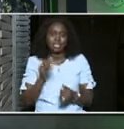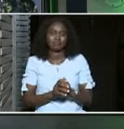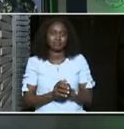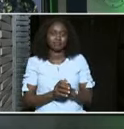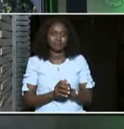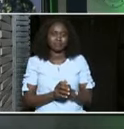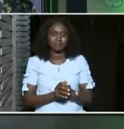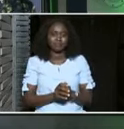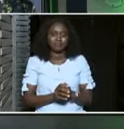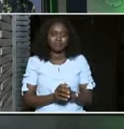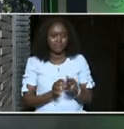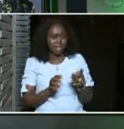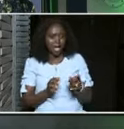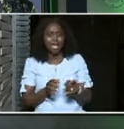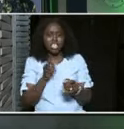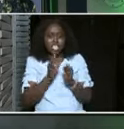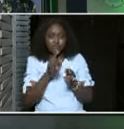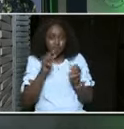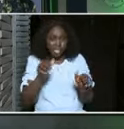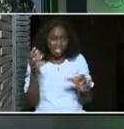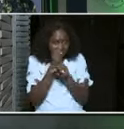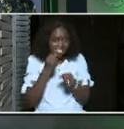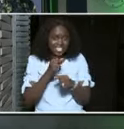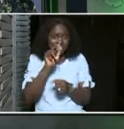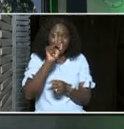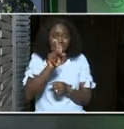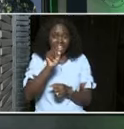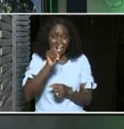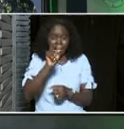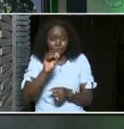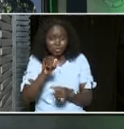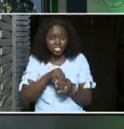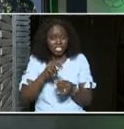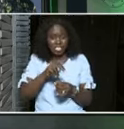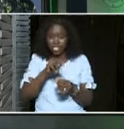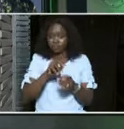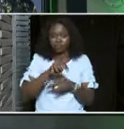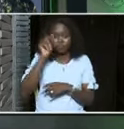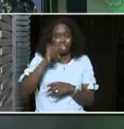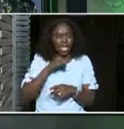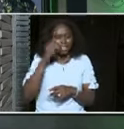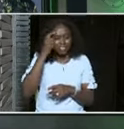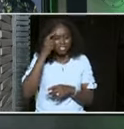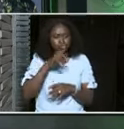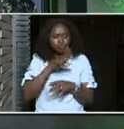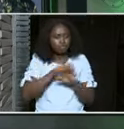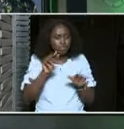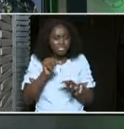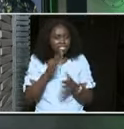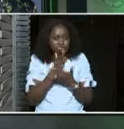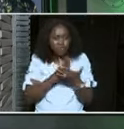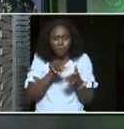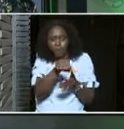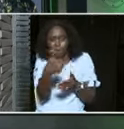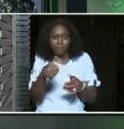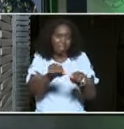talking about, if you can get Kano in the north, I think you don't need some other area. It's good. We're still saying the same thing. In those